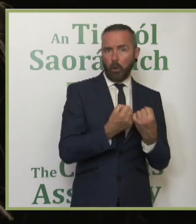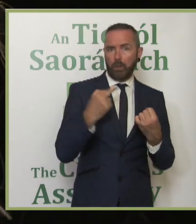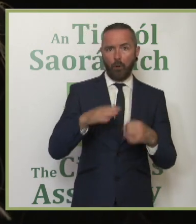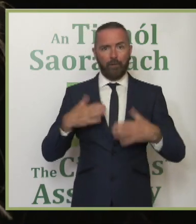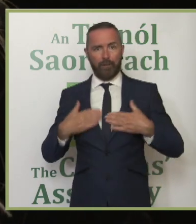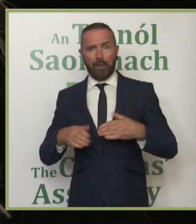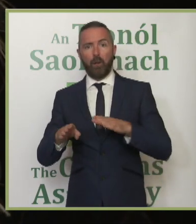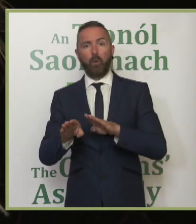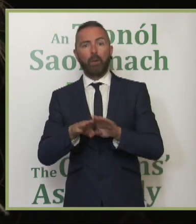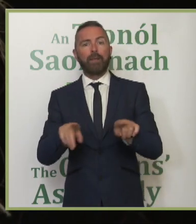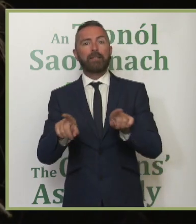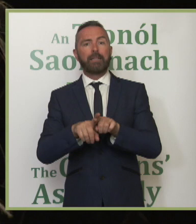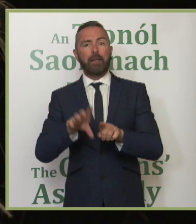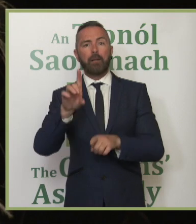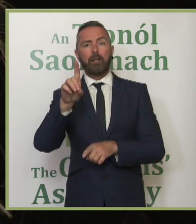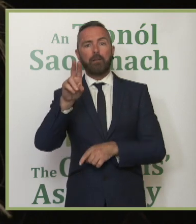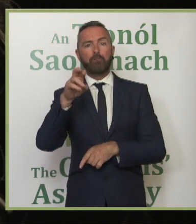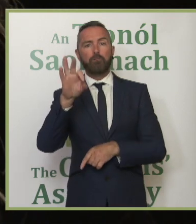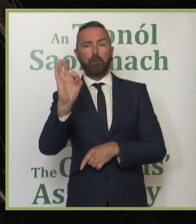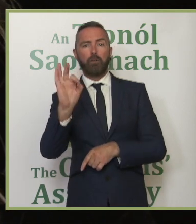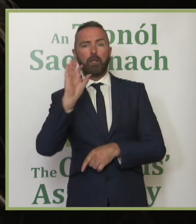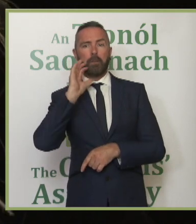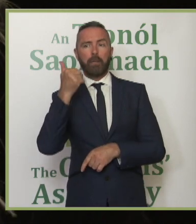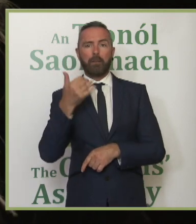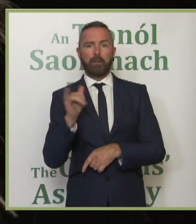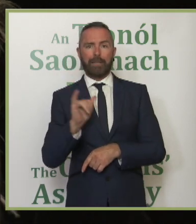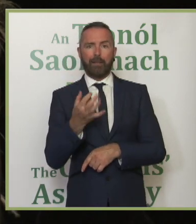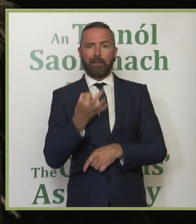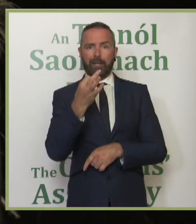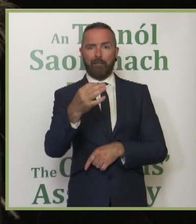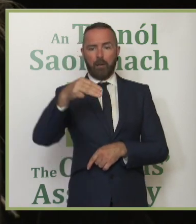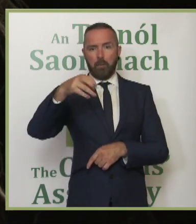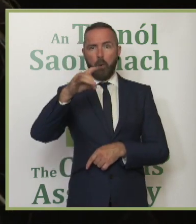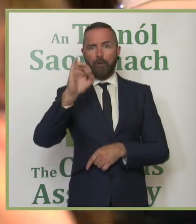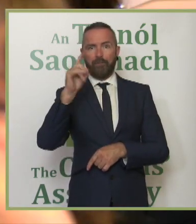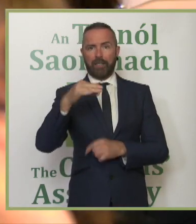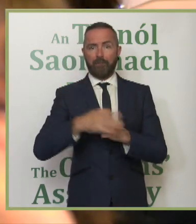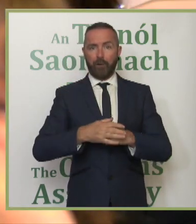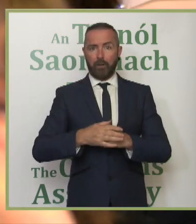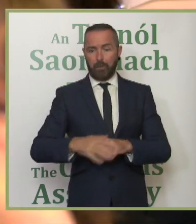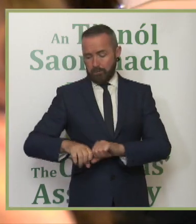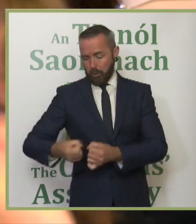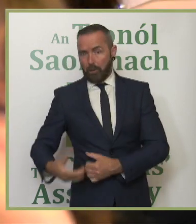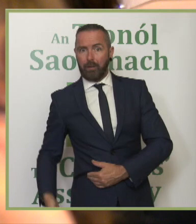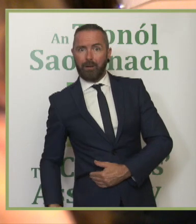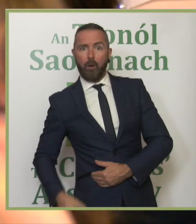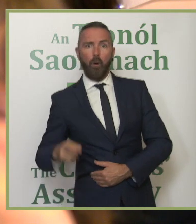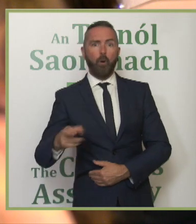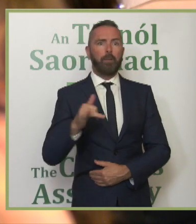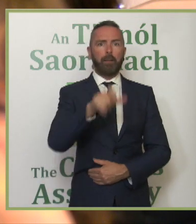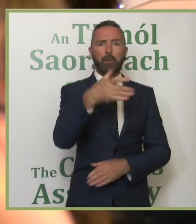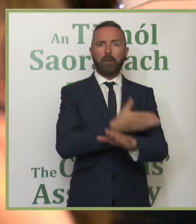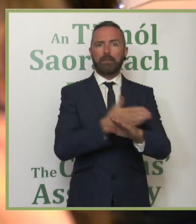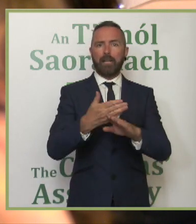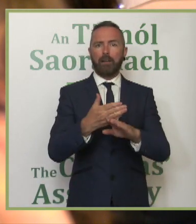same drug, because we either give people morphine for a gaping fracture, or someone might enter into taking